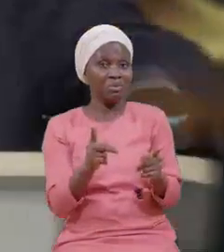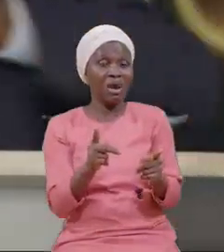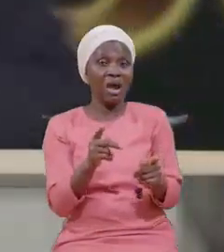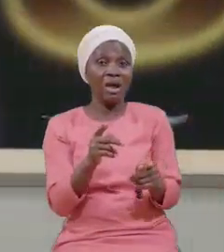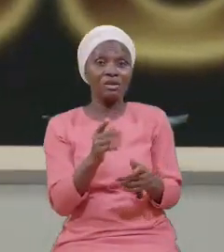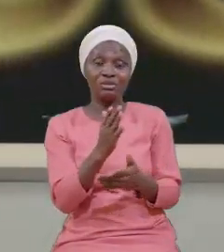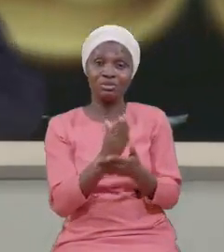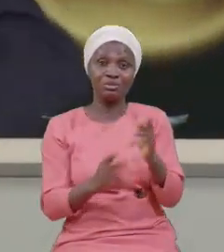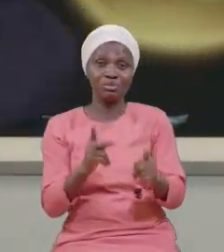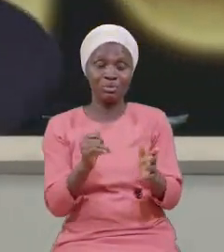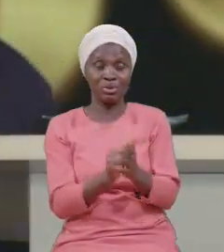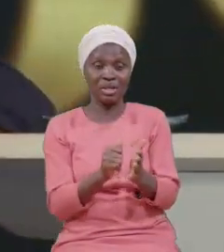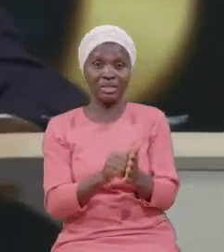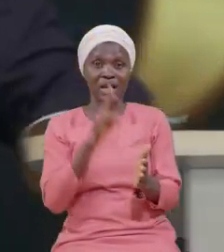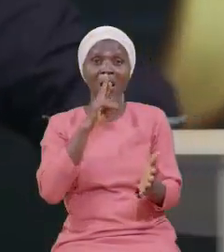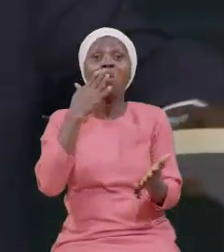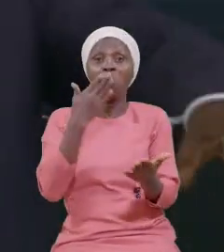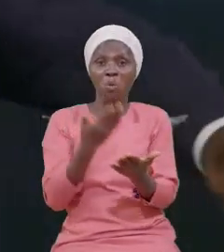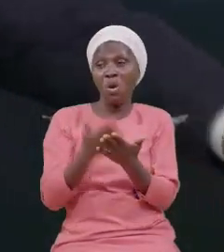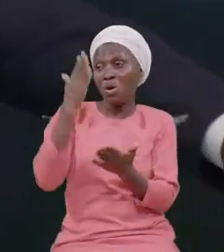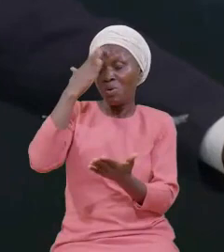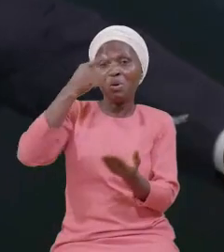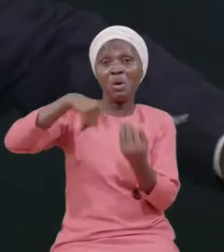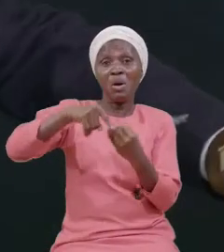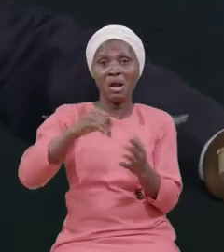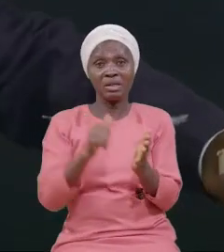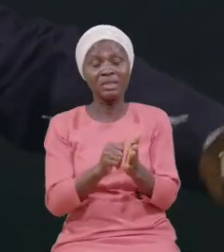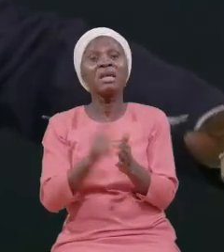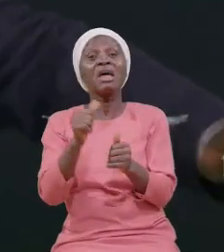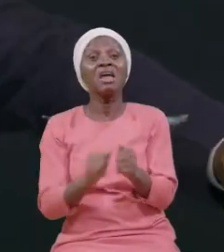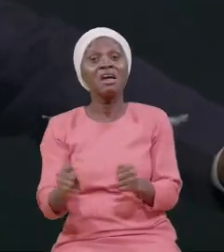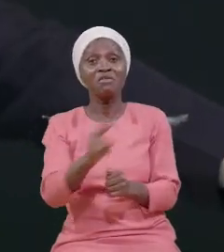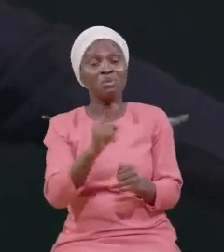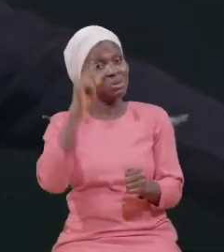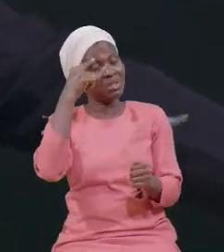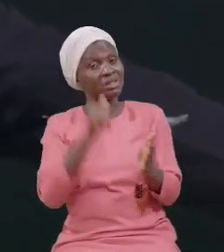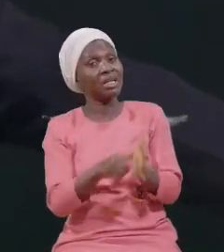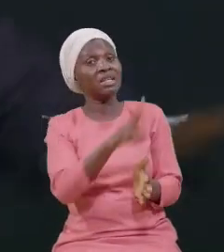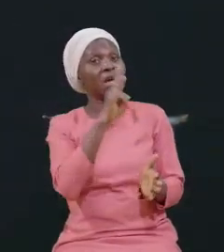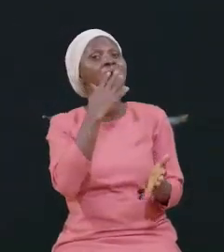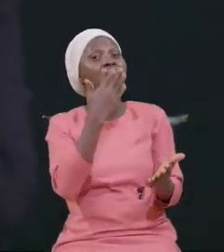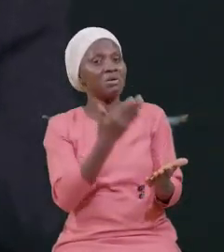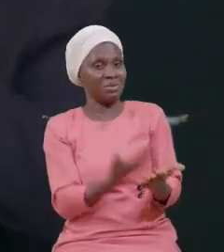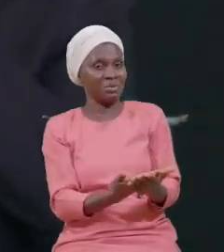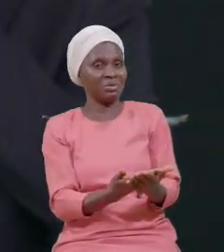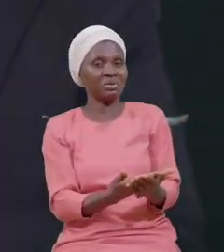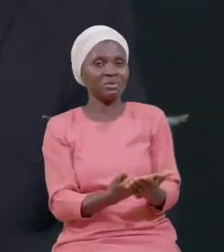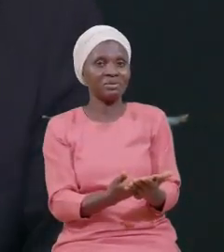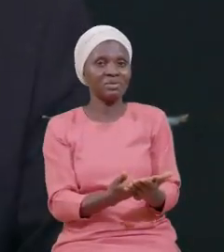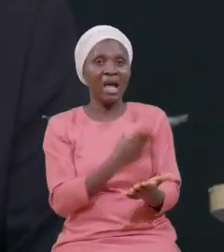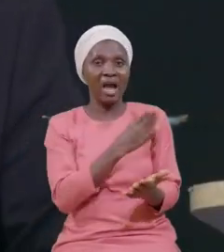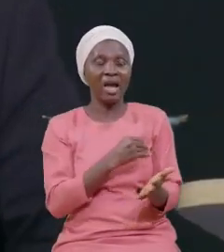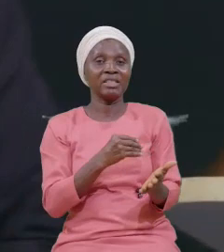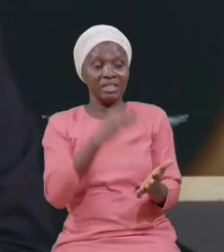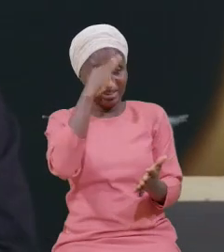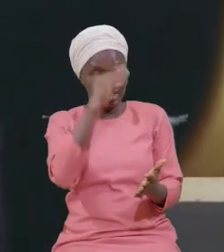man committing great sin, and, you know, everybody now comes to accept that is acceptable to them. But